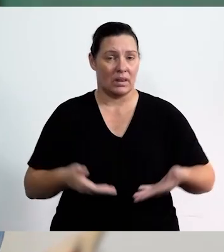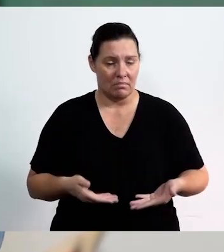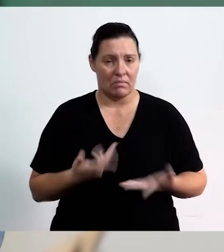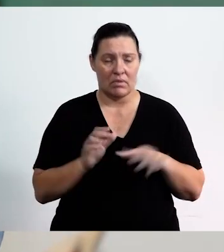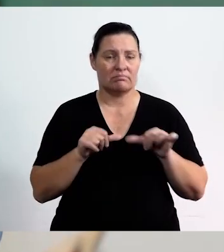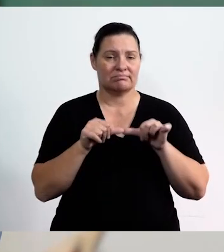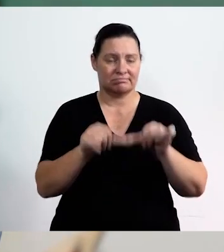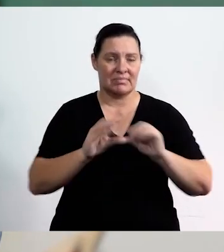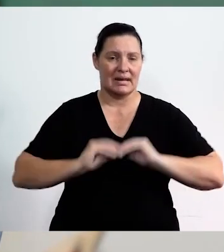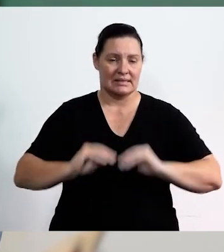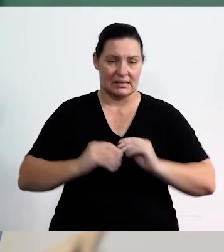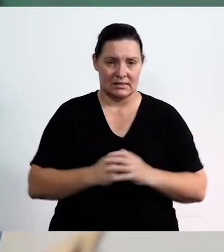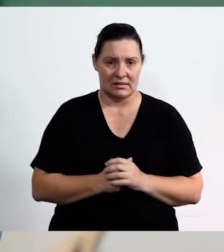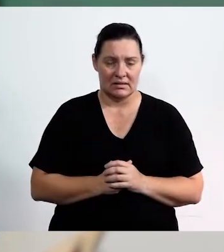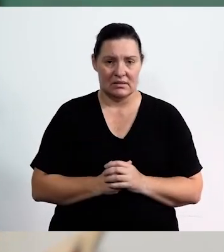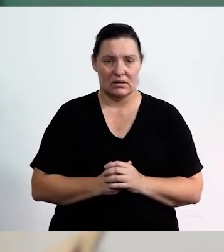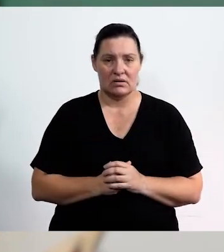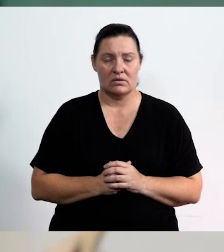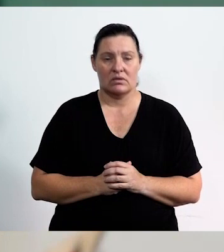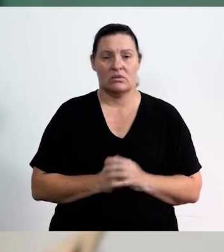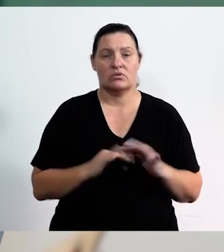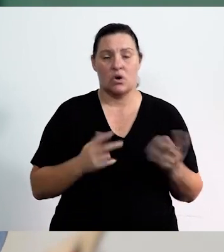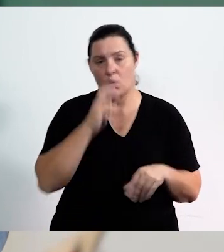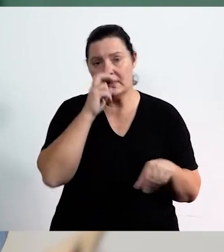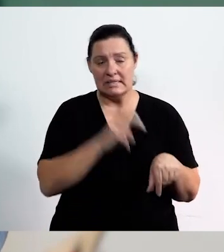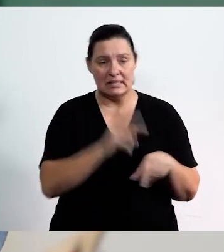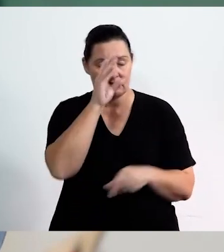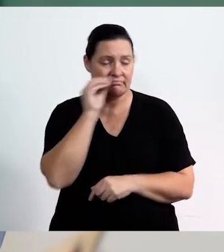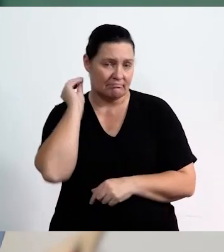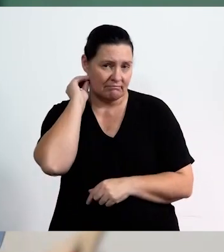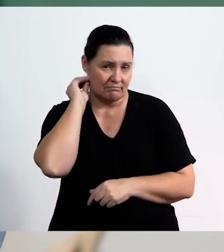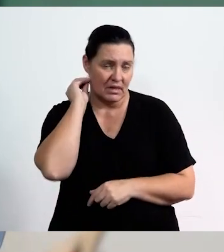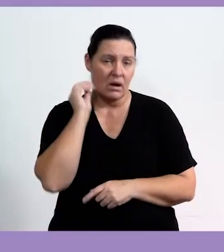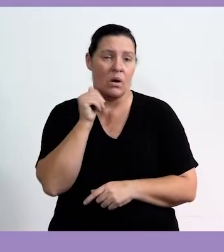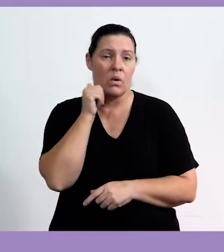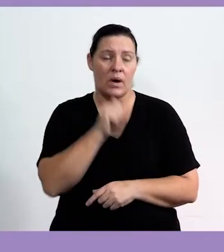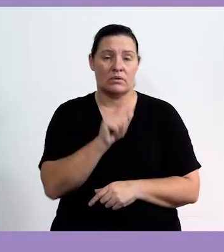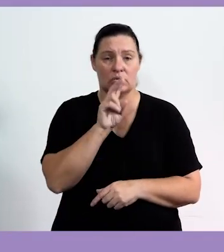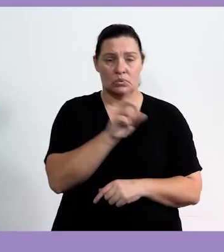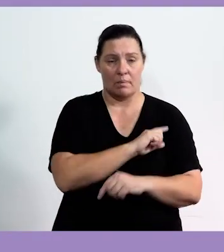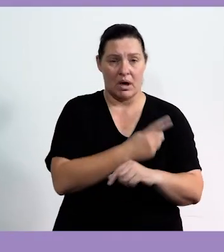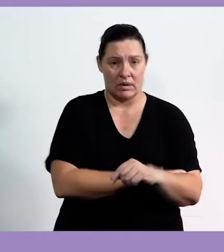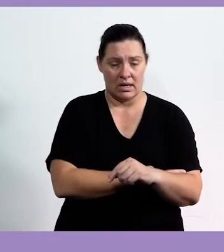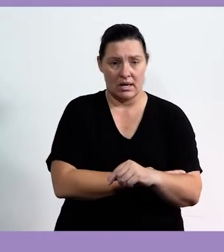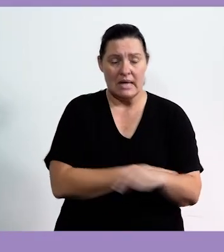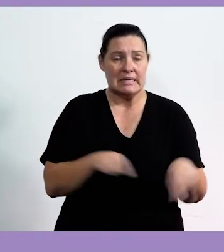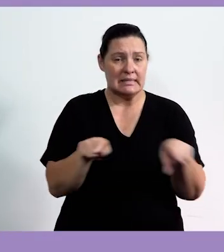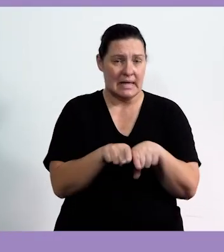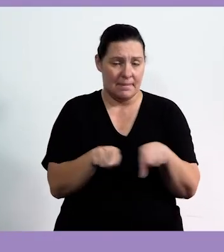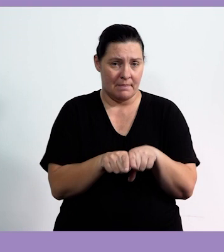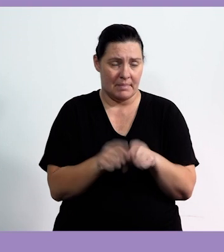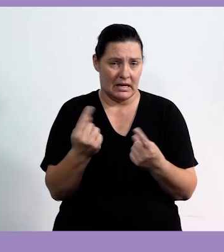Welcome back, learners, and let's continue with our lesson. So, we need to take note that when two powers that